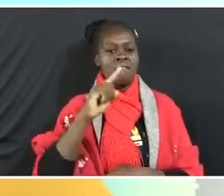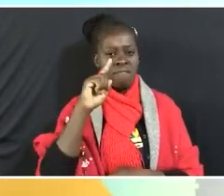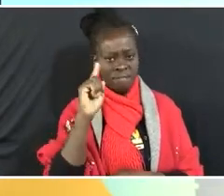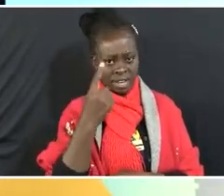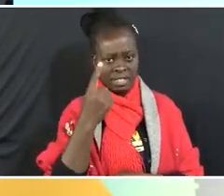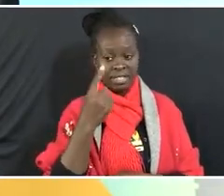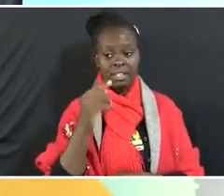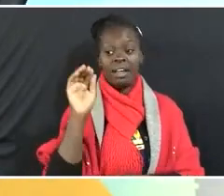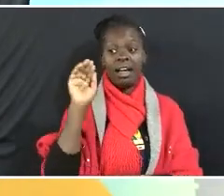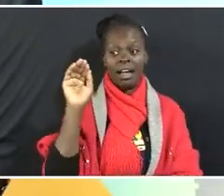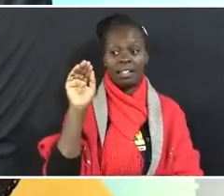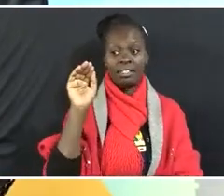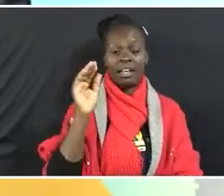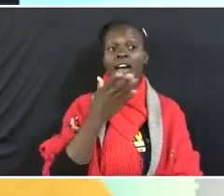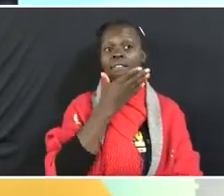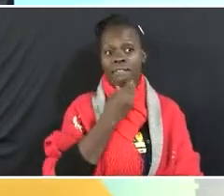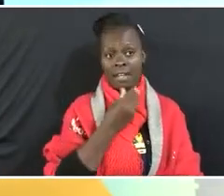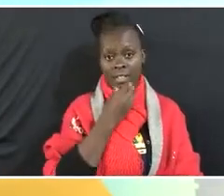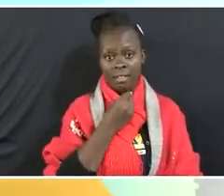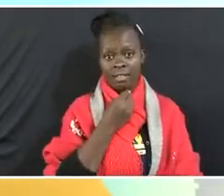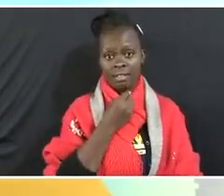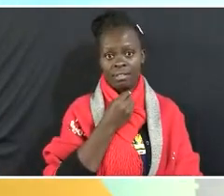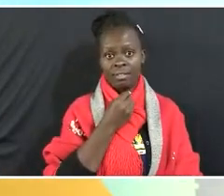I consult my dad.